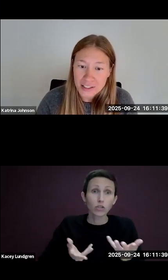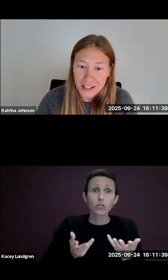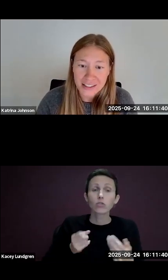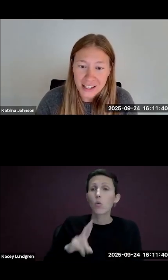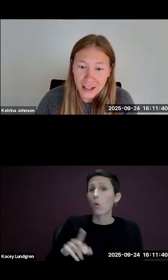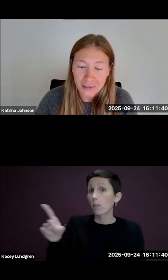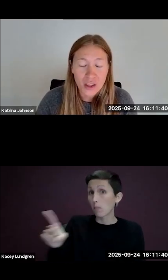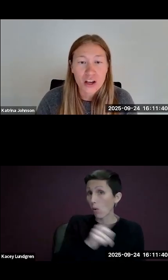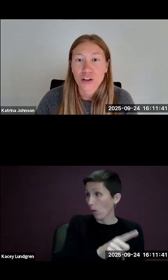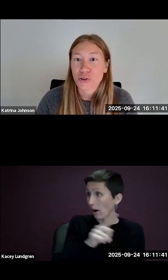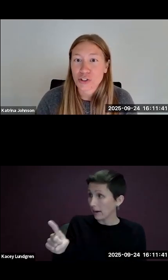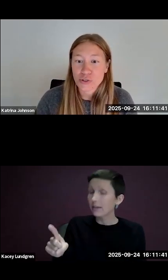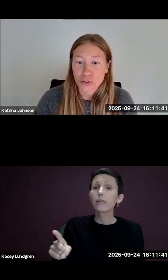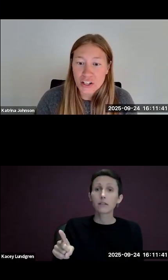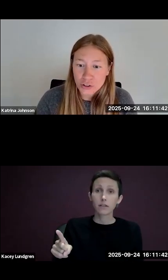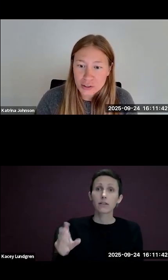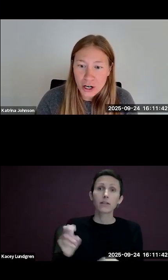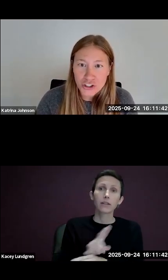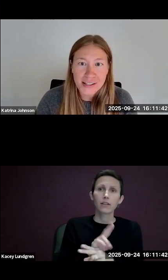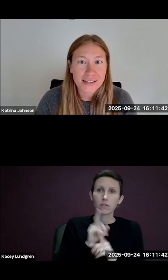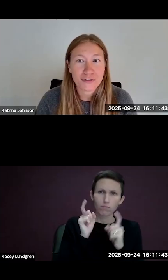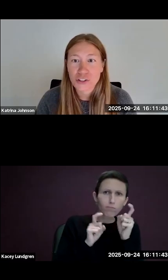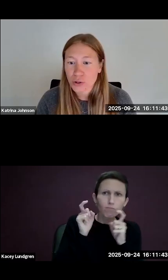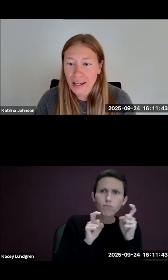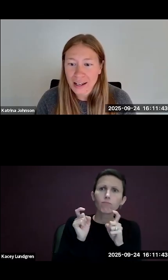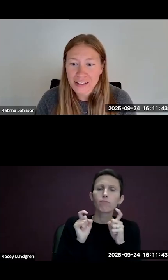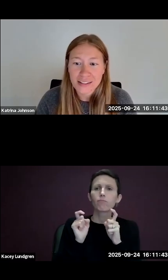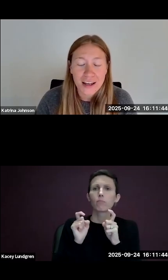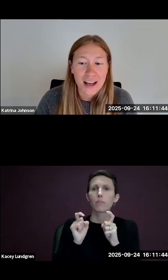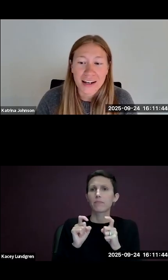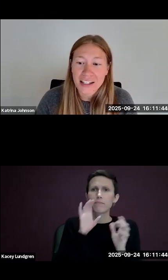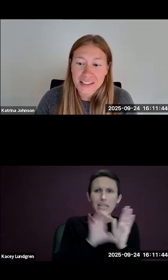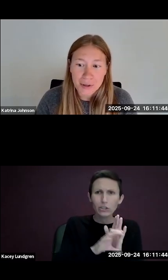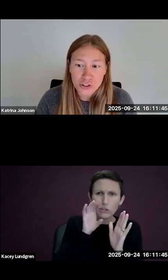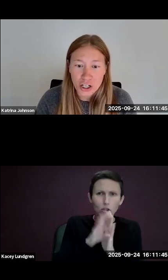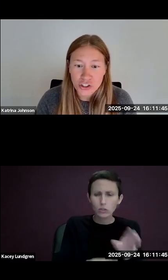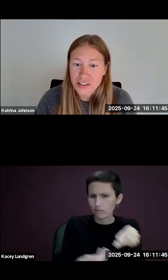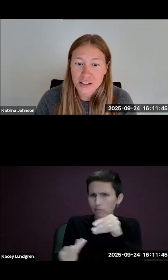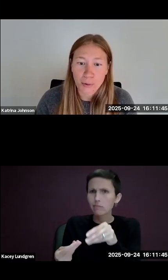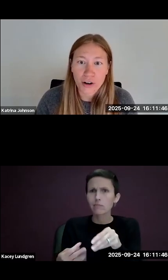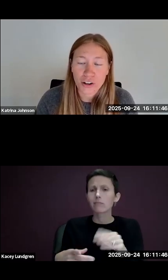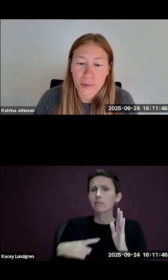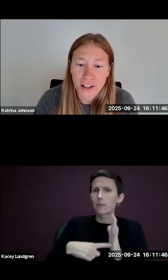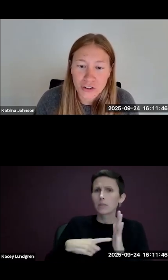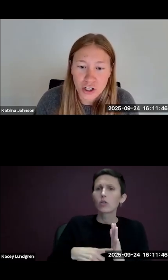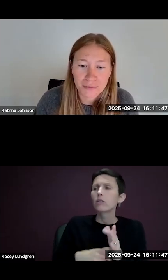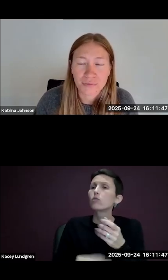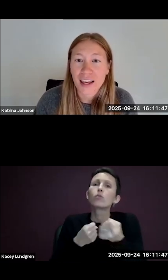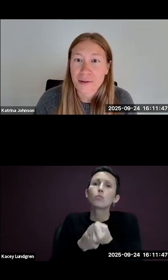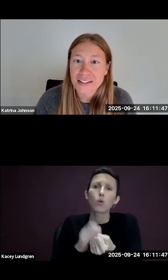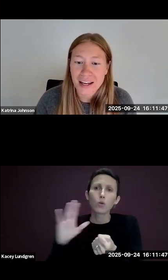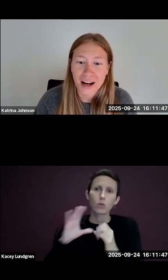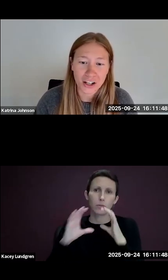information by pointing instead. You can use your facial expressions, visual aids, and any demonstrations to support your